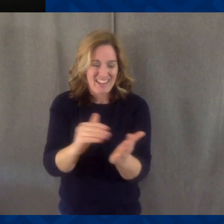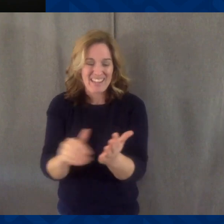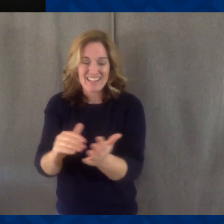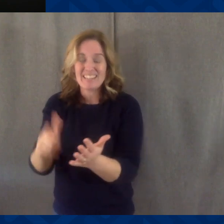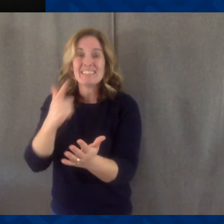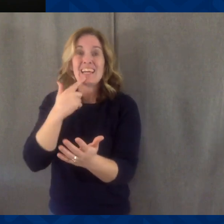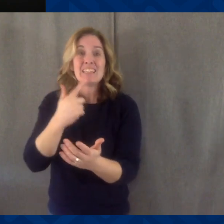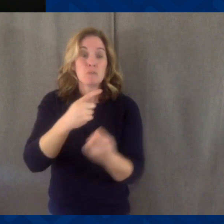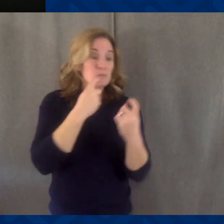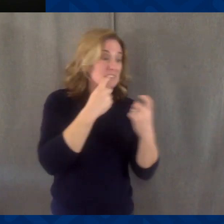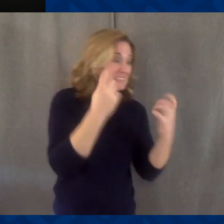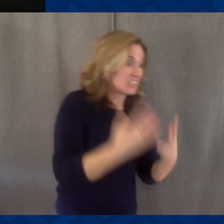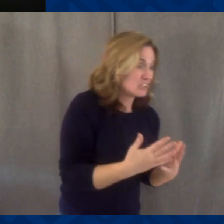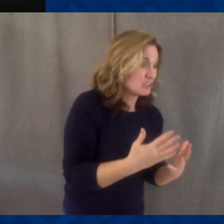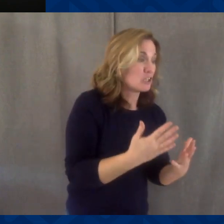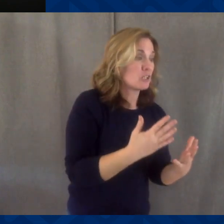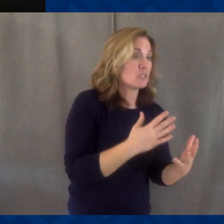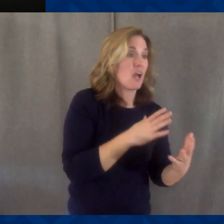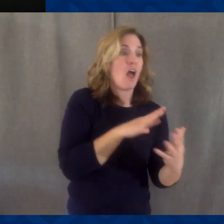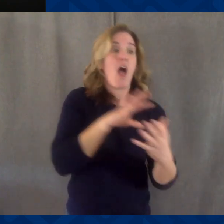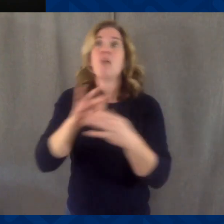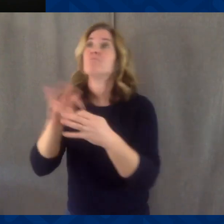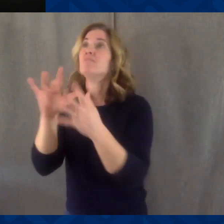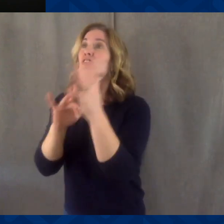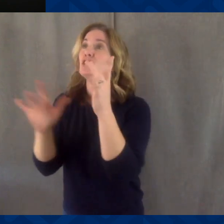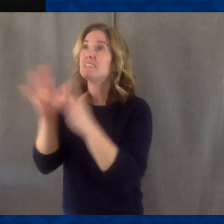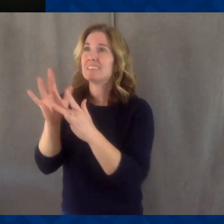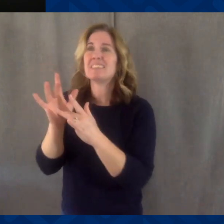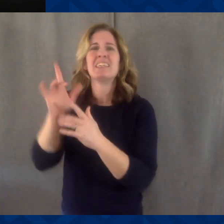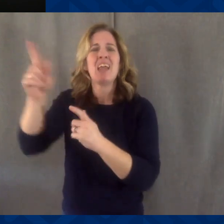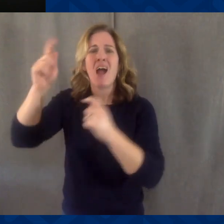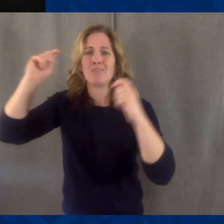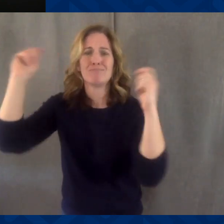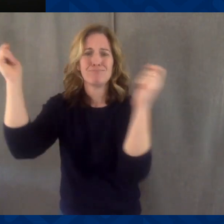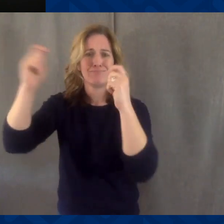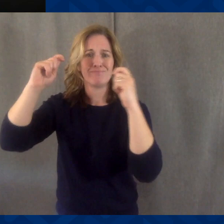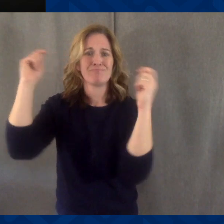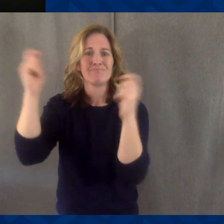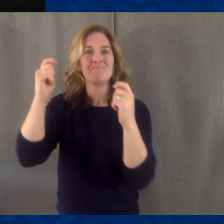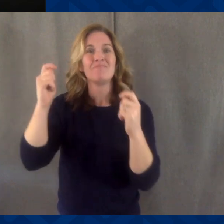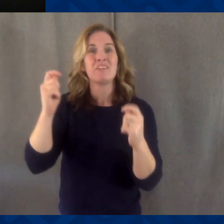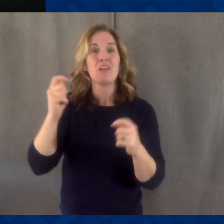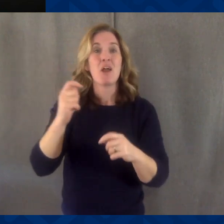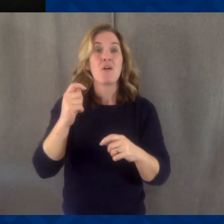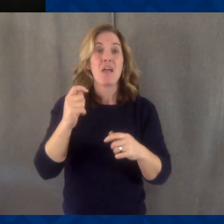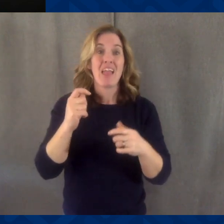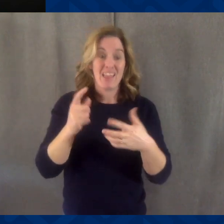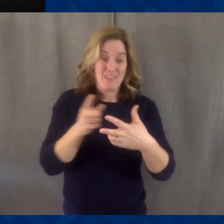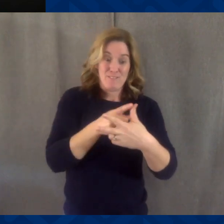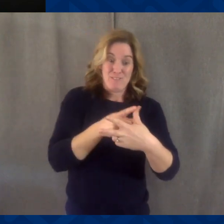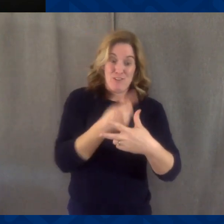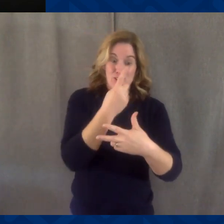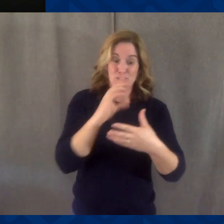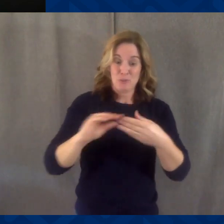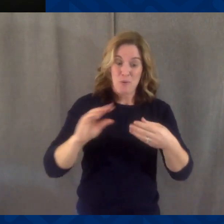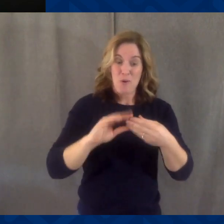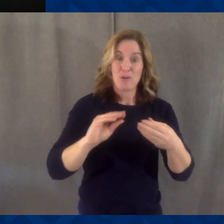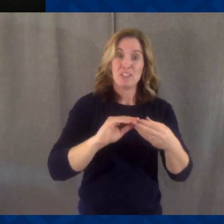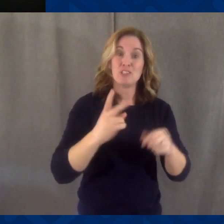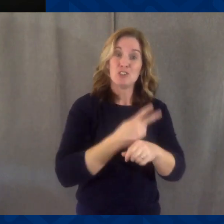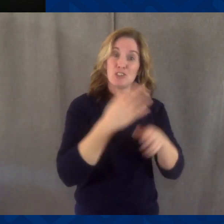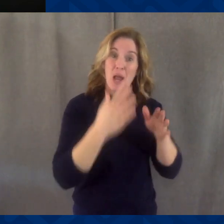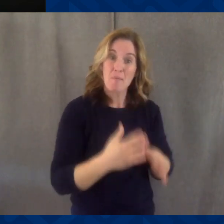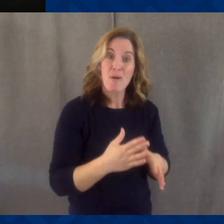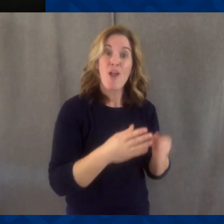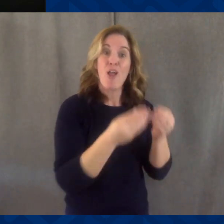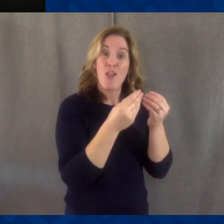of the first two parables in Luke chapter 15. When the shepherd finds his lost sheep, he runs and tells all his homies. He says, "Fellas, my